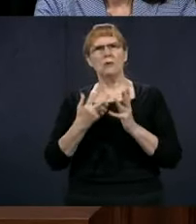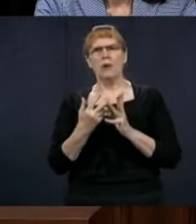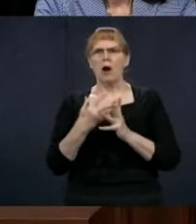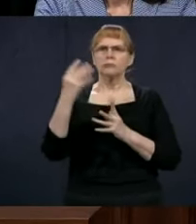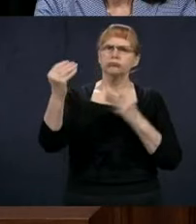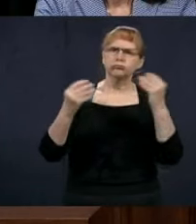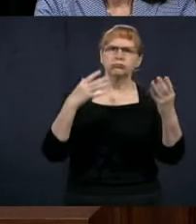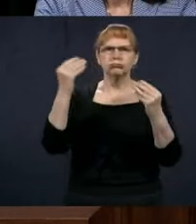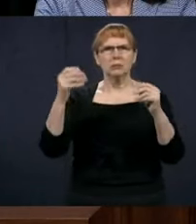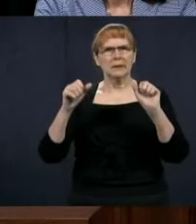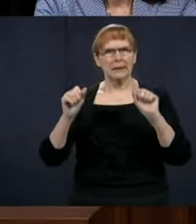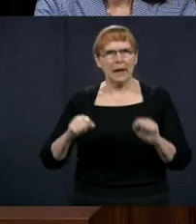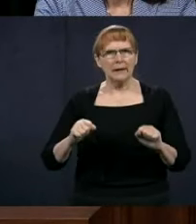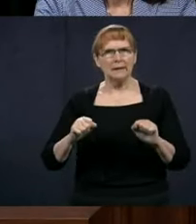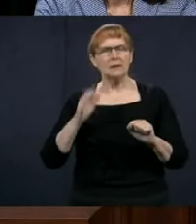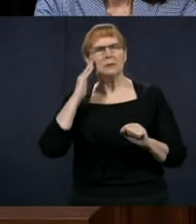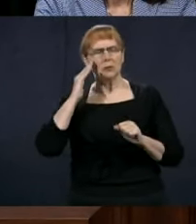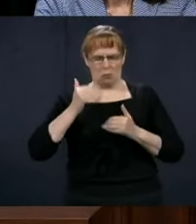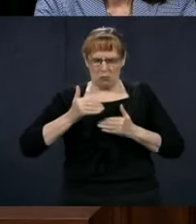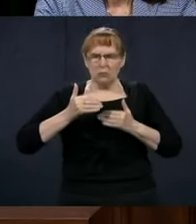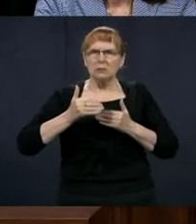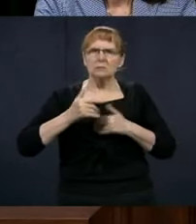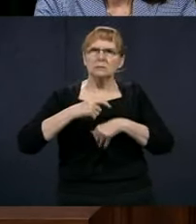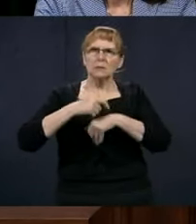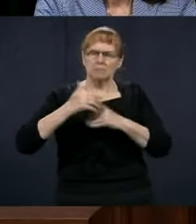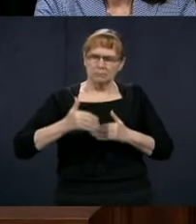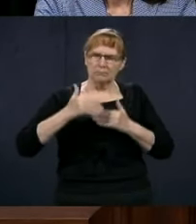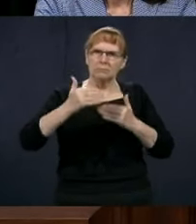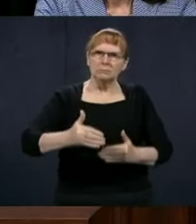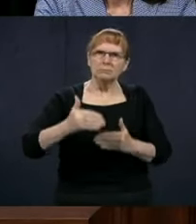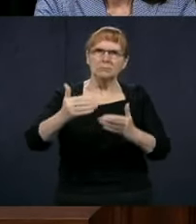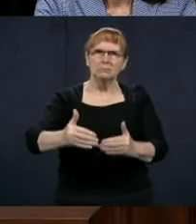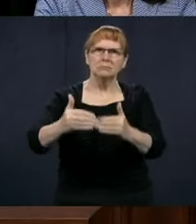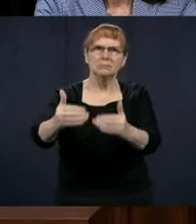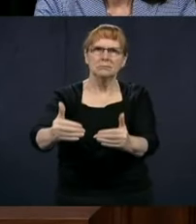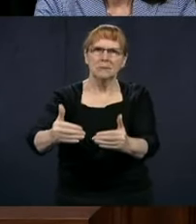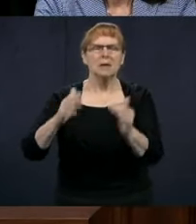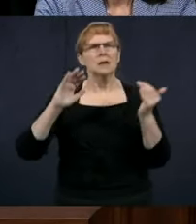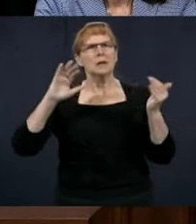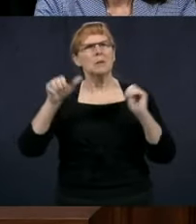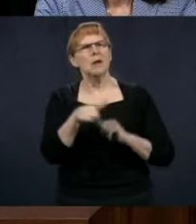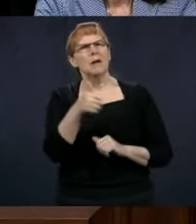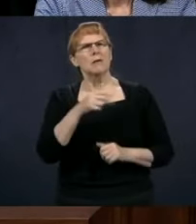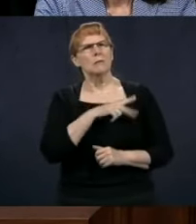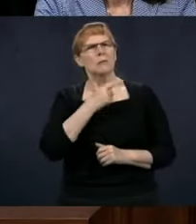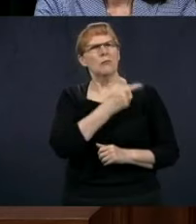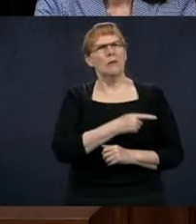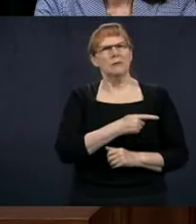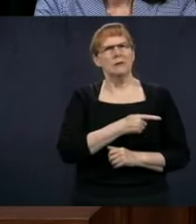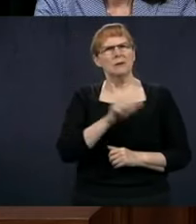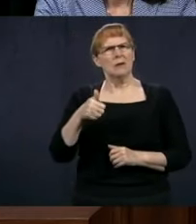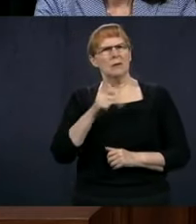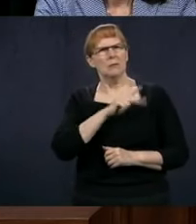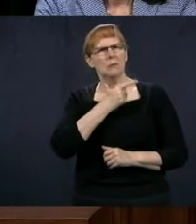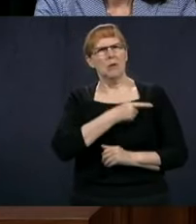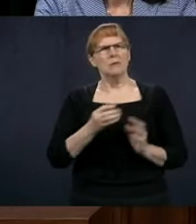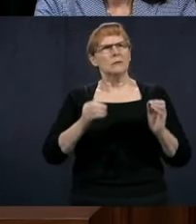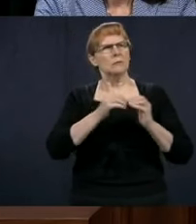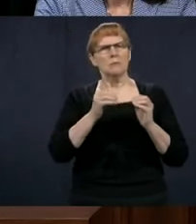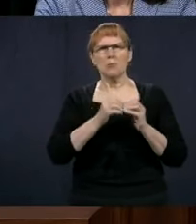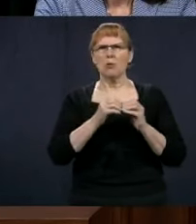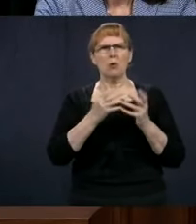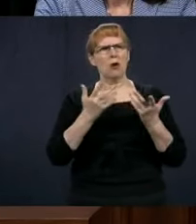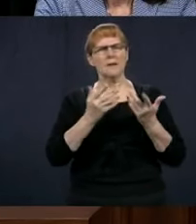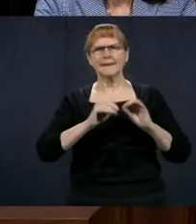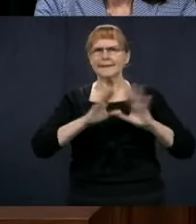their different phases. So when bars, when churches, when gatherings of more than 10? Okay, as